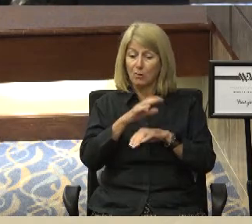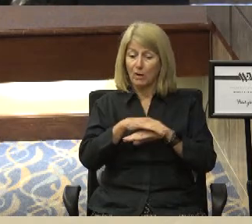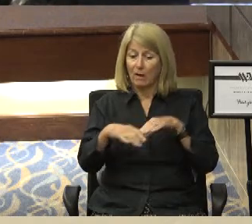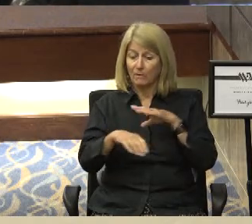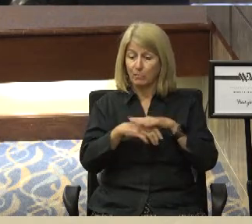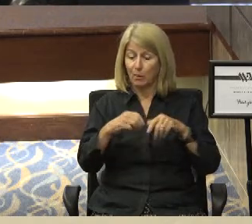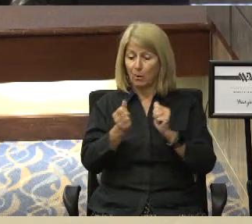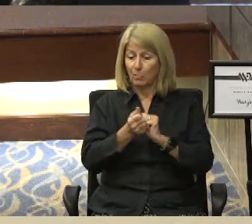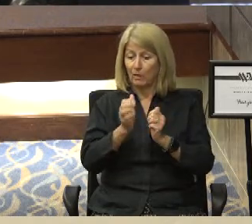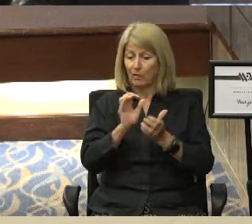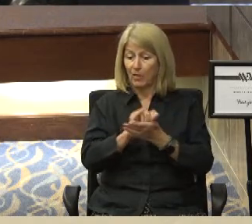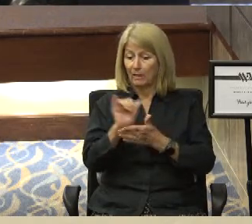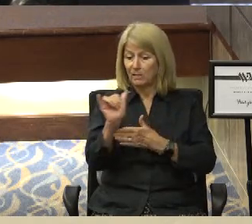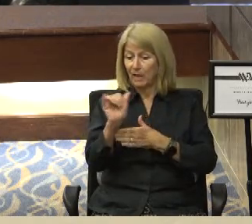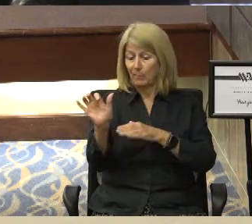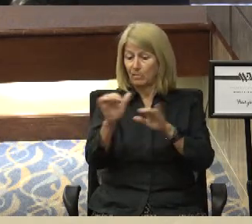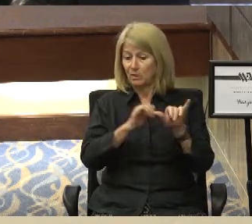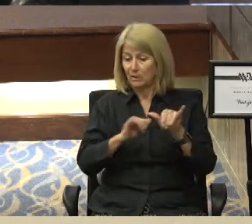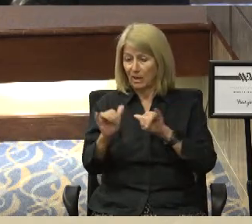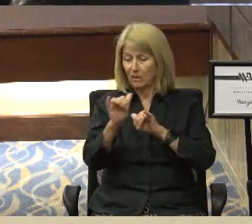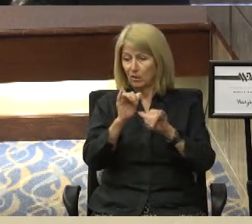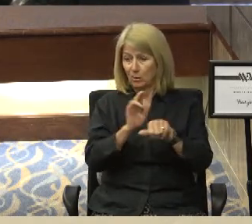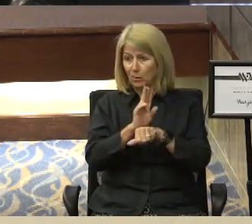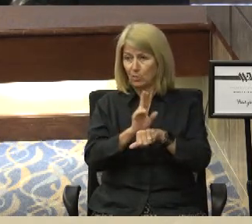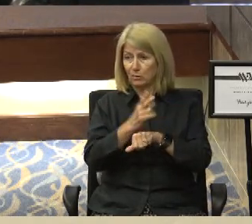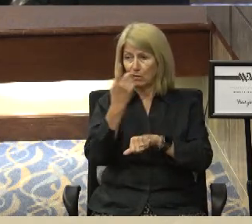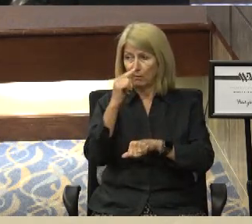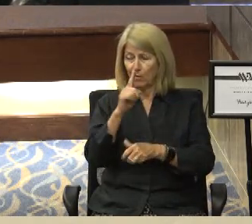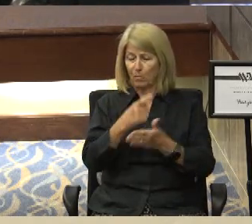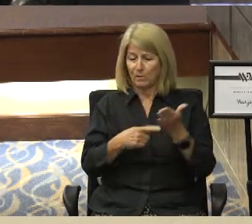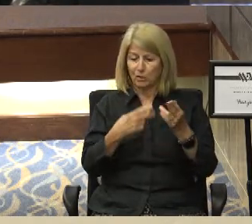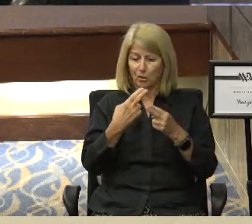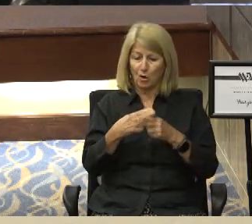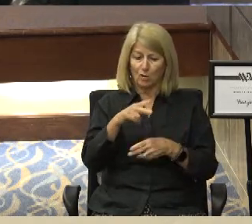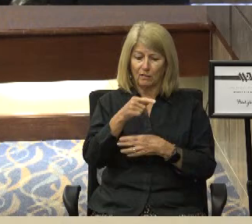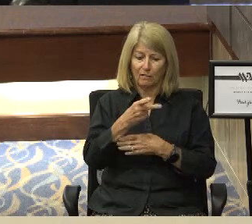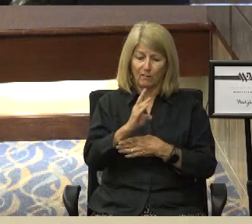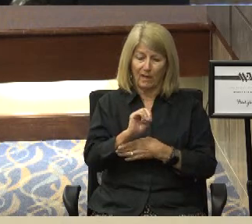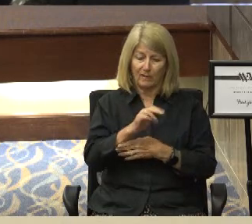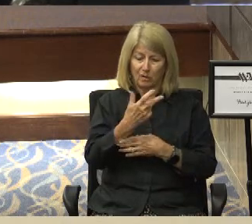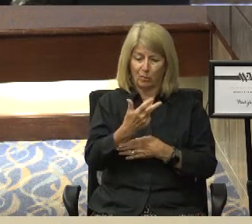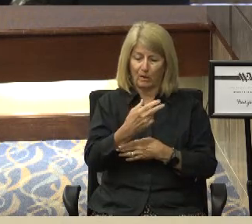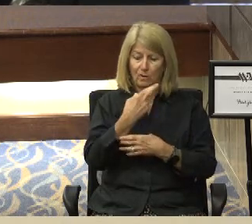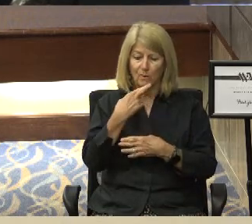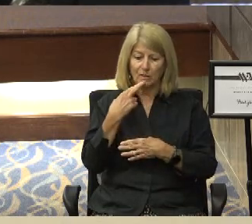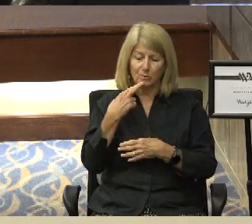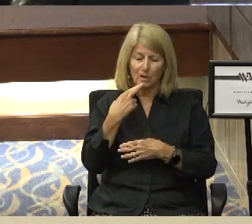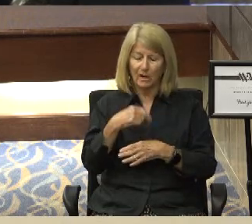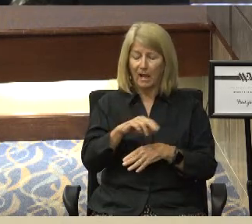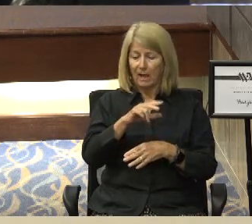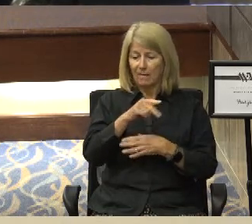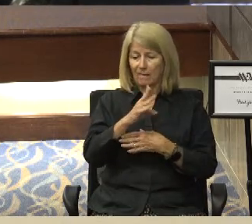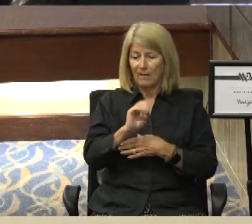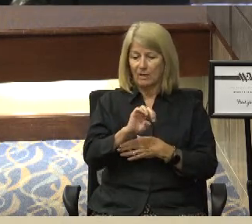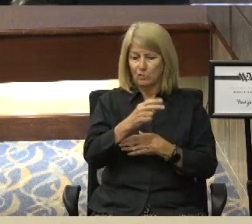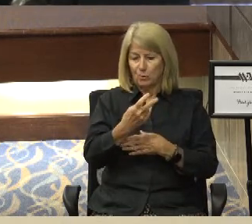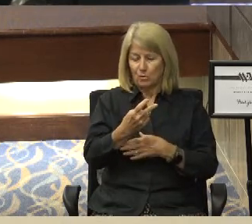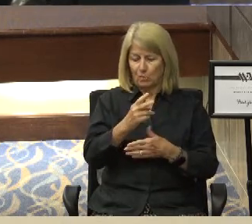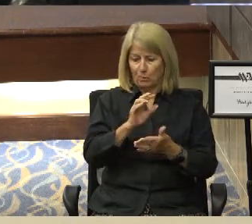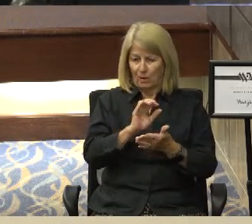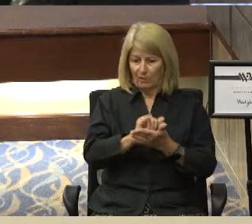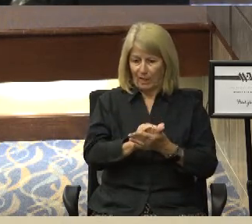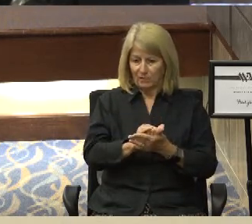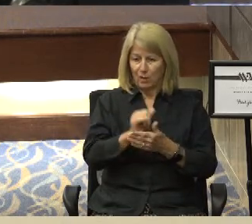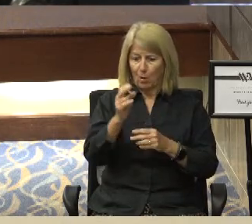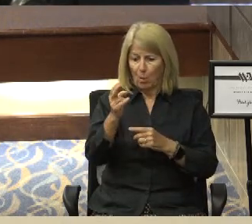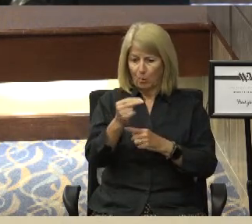that same standard being applied to what we're calling phase 3, which is the restaurants, and phase 2, which is the